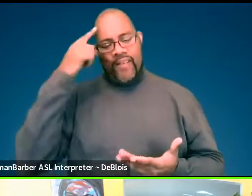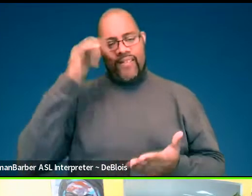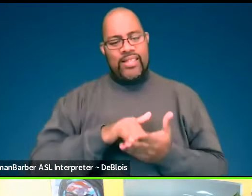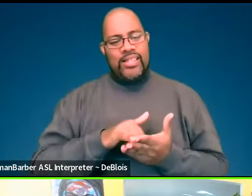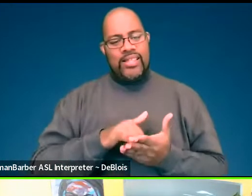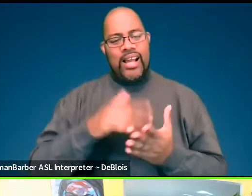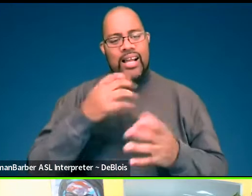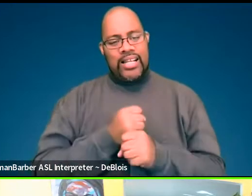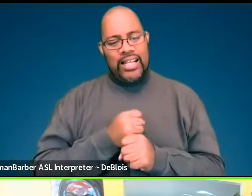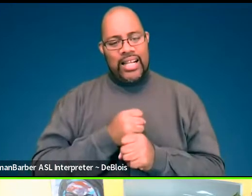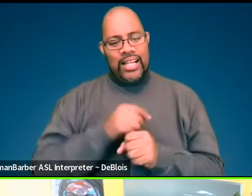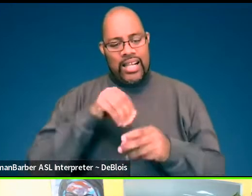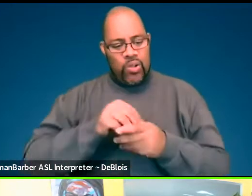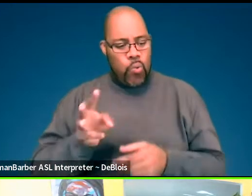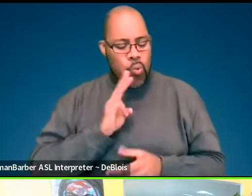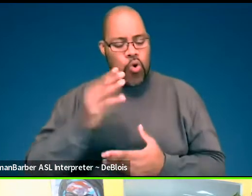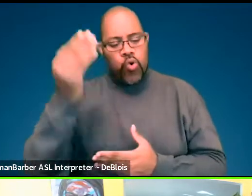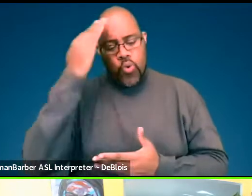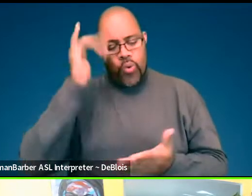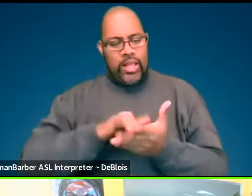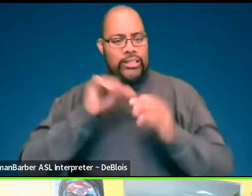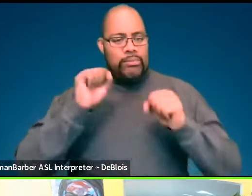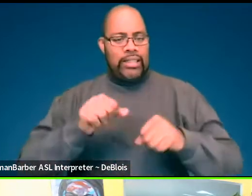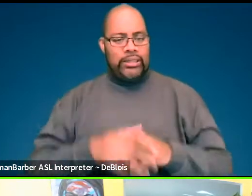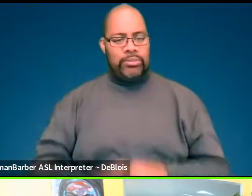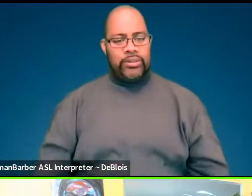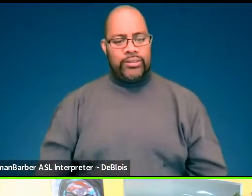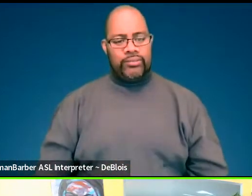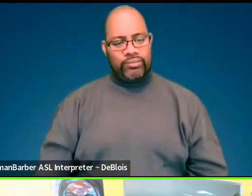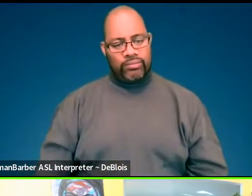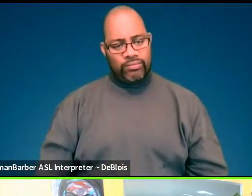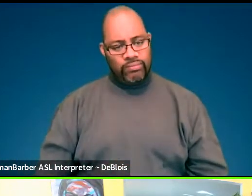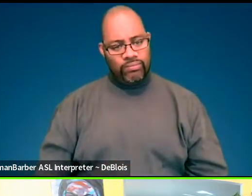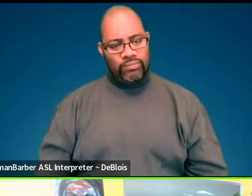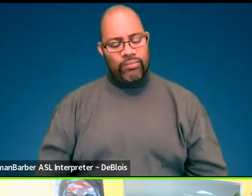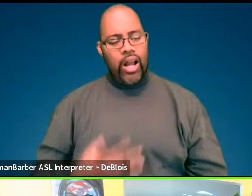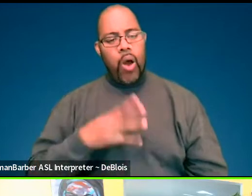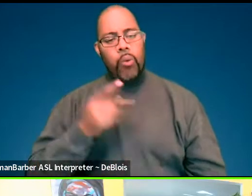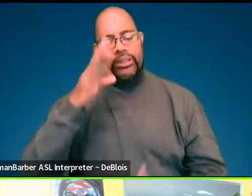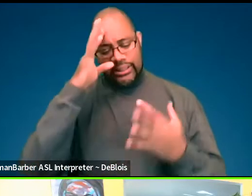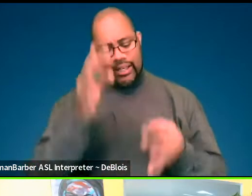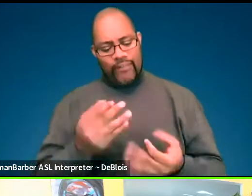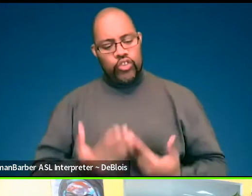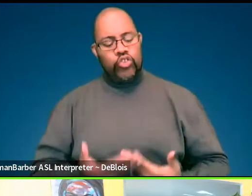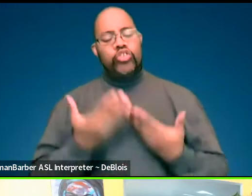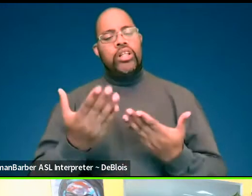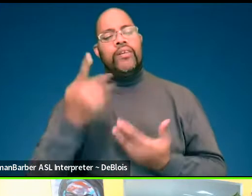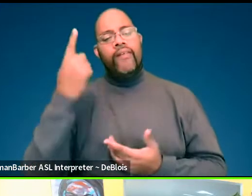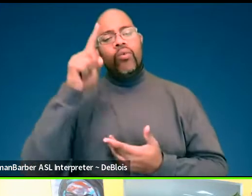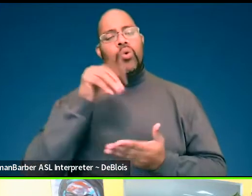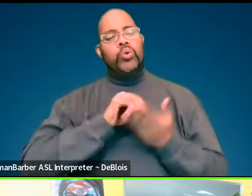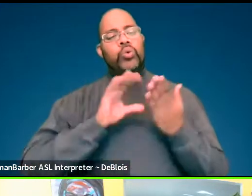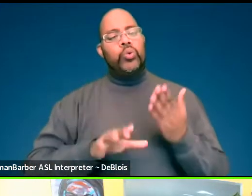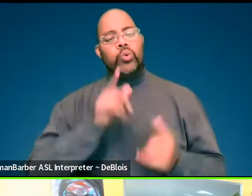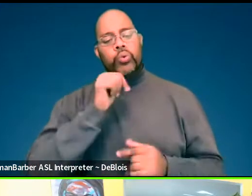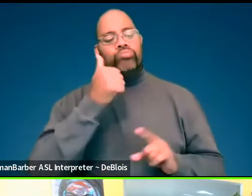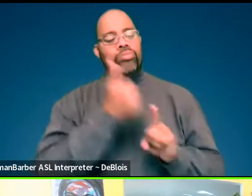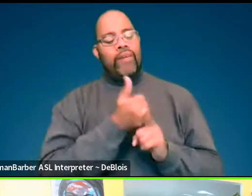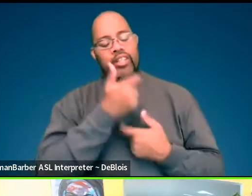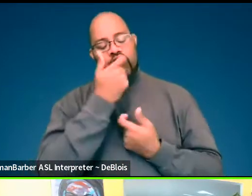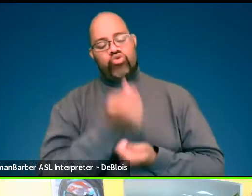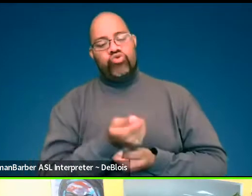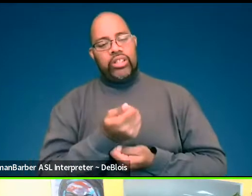getting in the water, knowing that it's possible. I would definitely suggest, like, for students who are